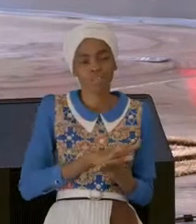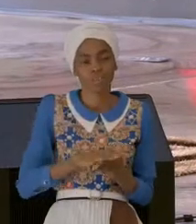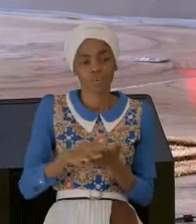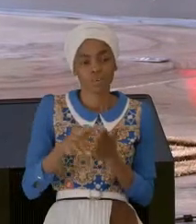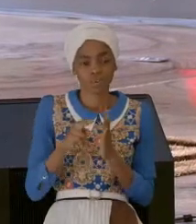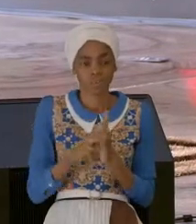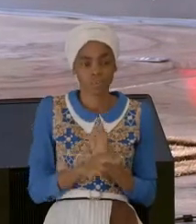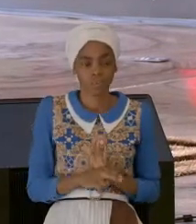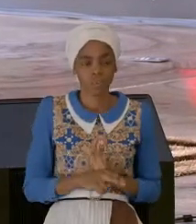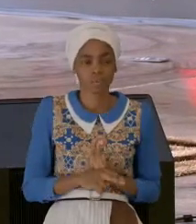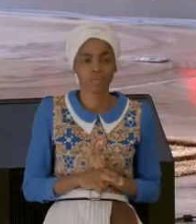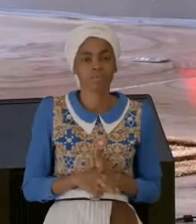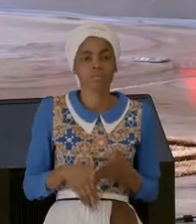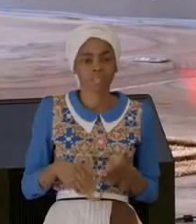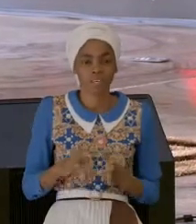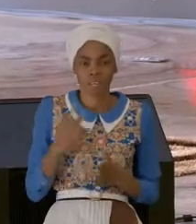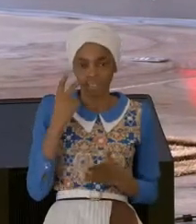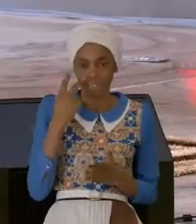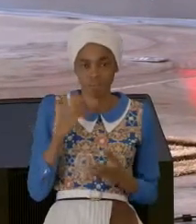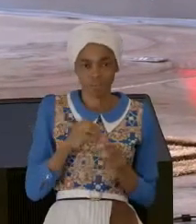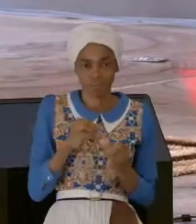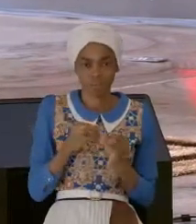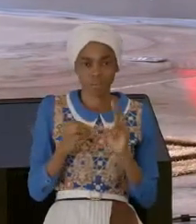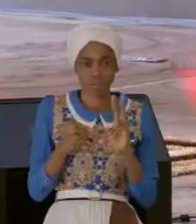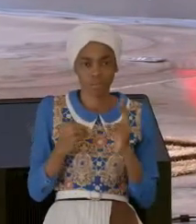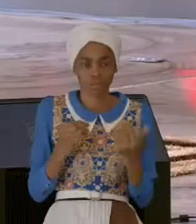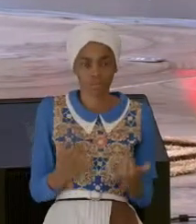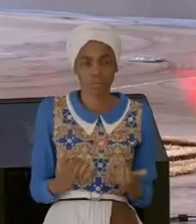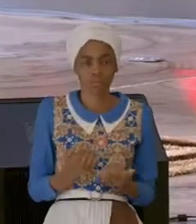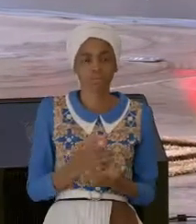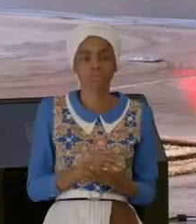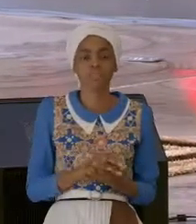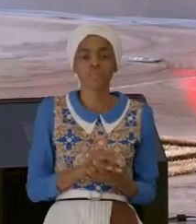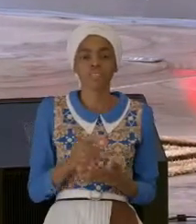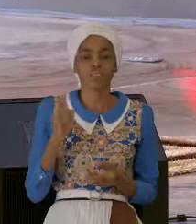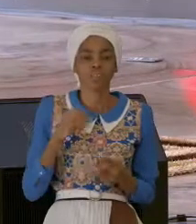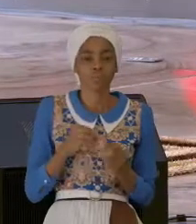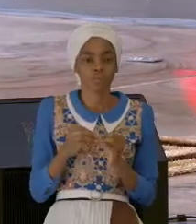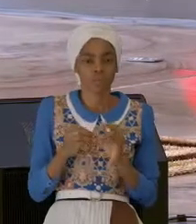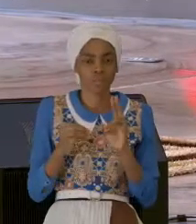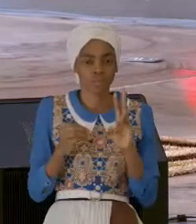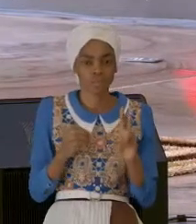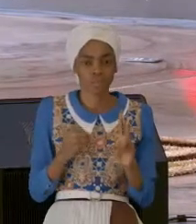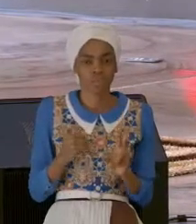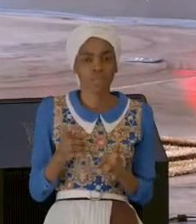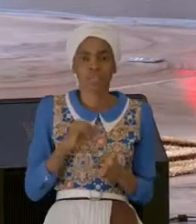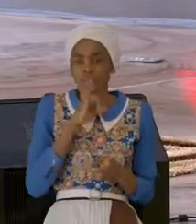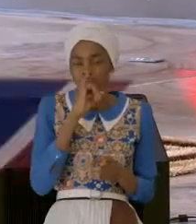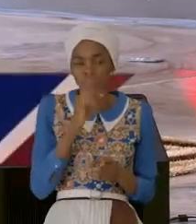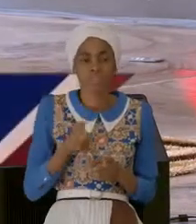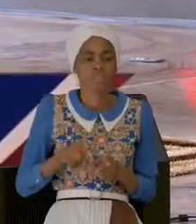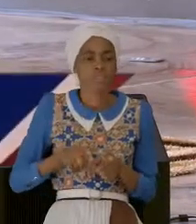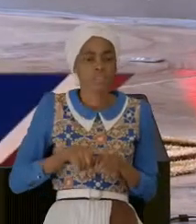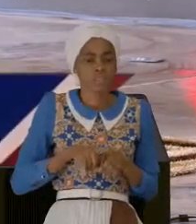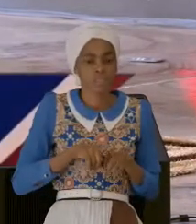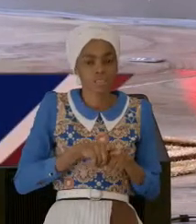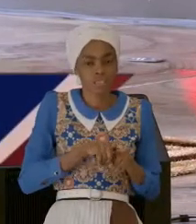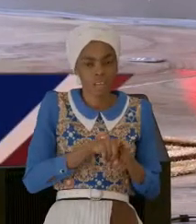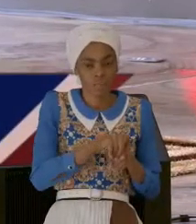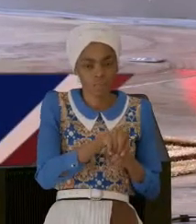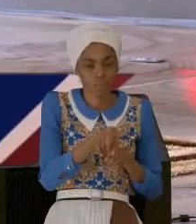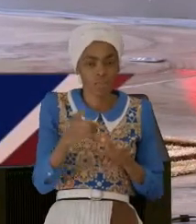righteousness let's look at number two here number two is diversion by